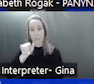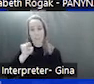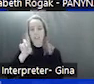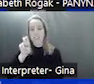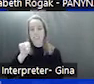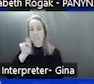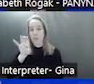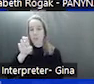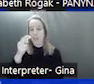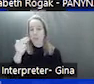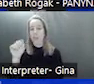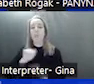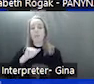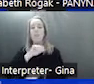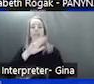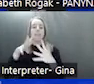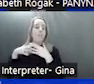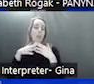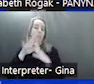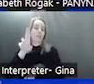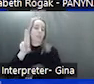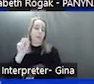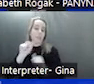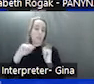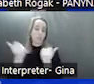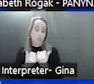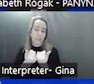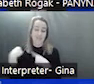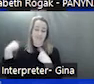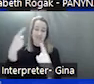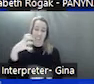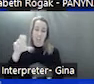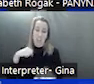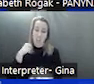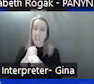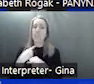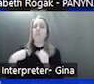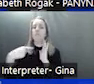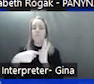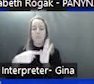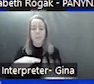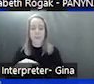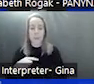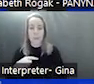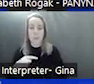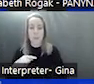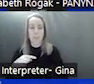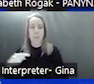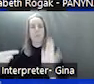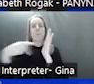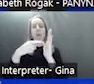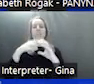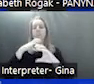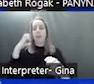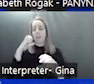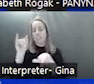Association, and for nearly 100 years, we have represented the private, intercity, and charter bus industry. We fully support initiatives